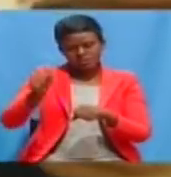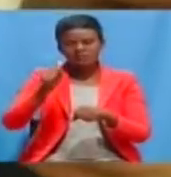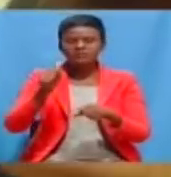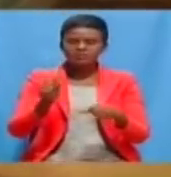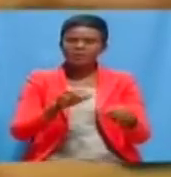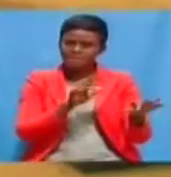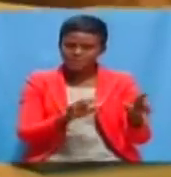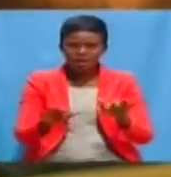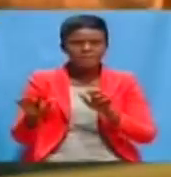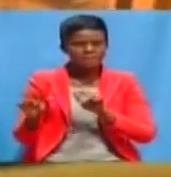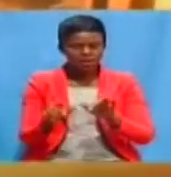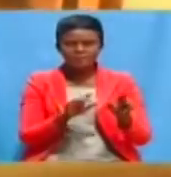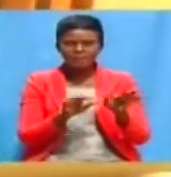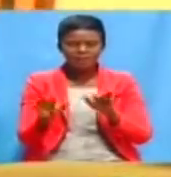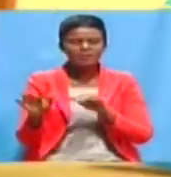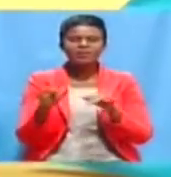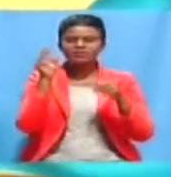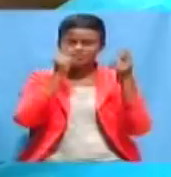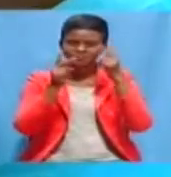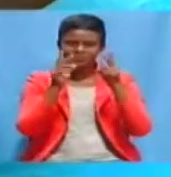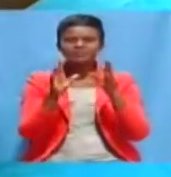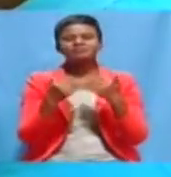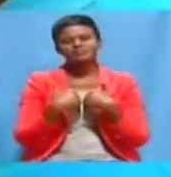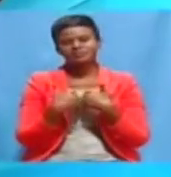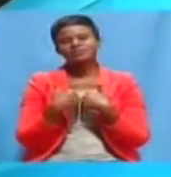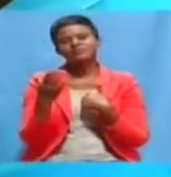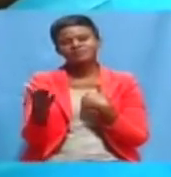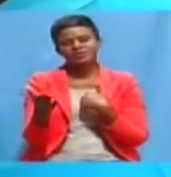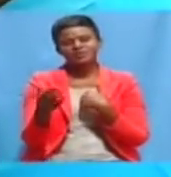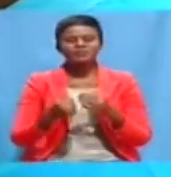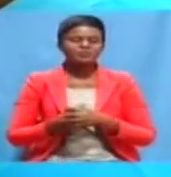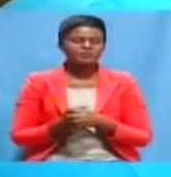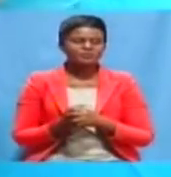play the piano for his visitors.